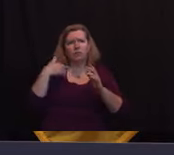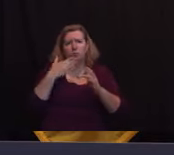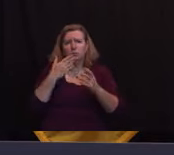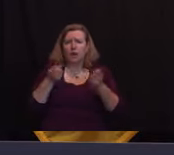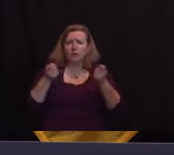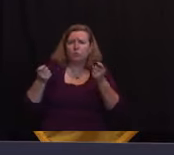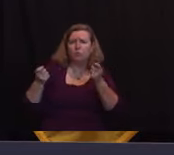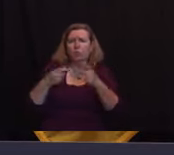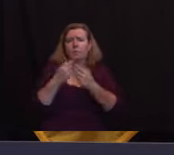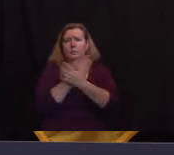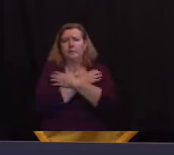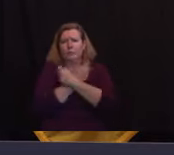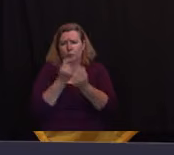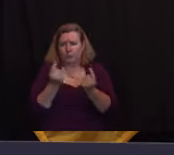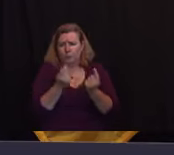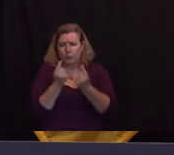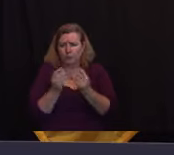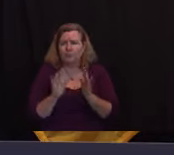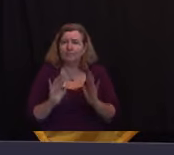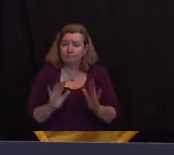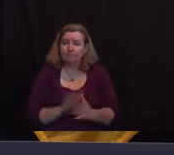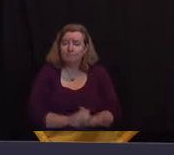I'm very